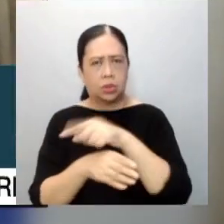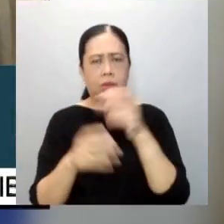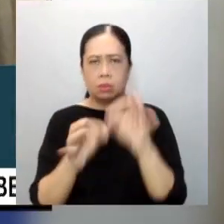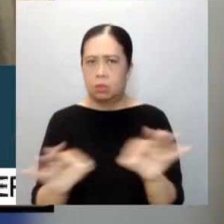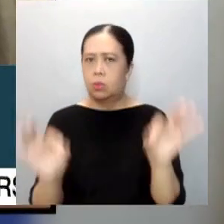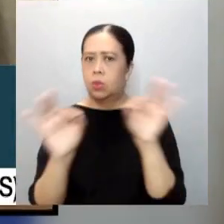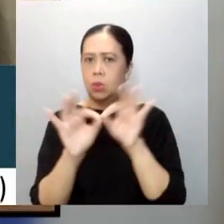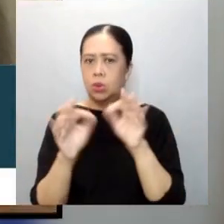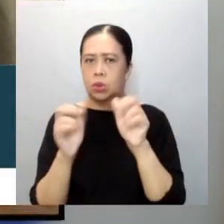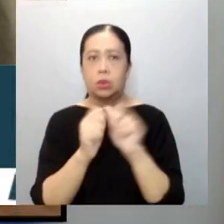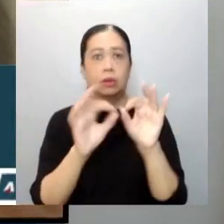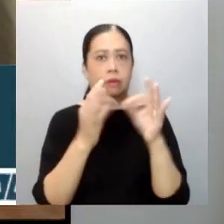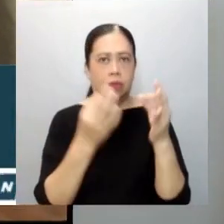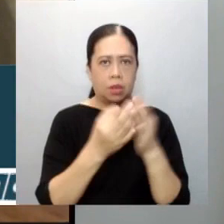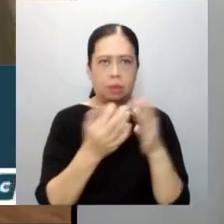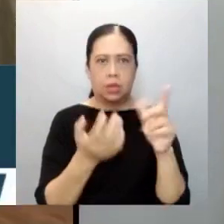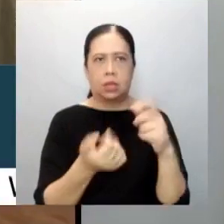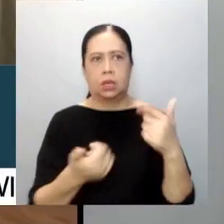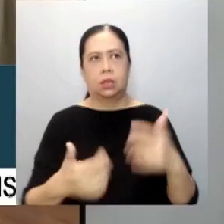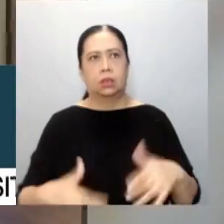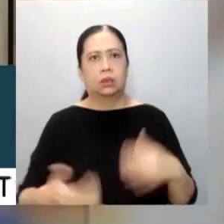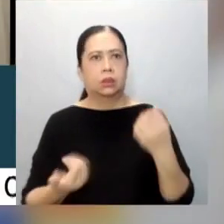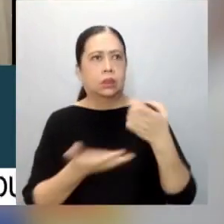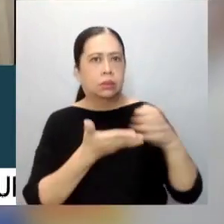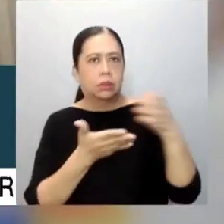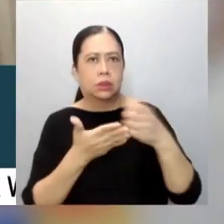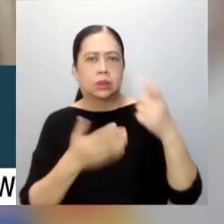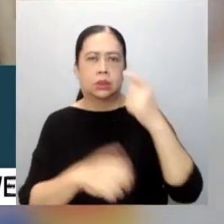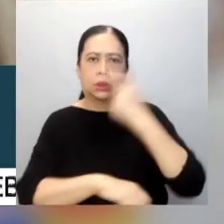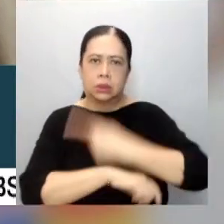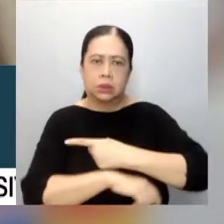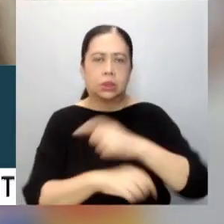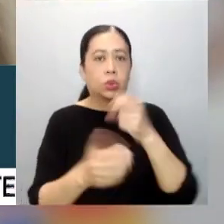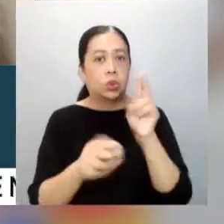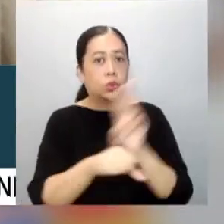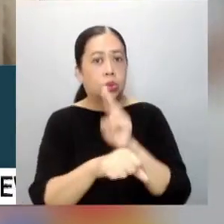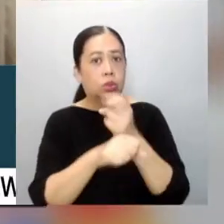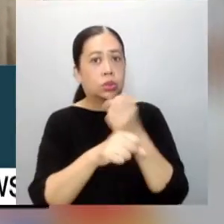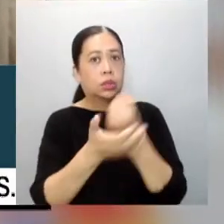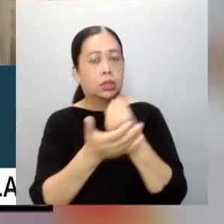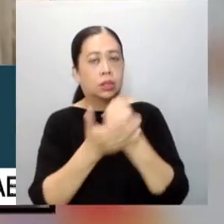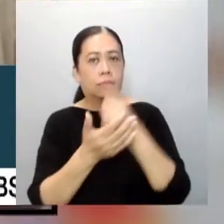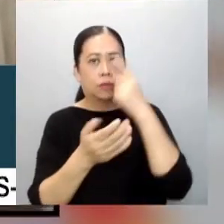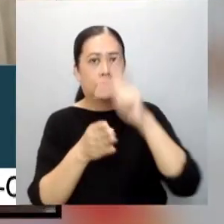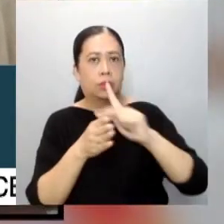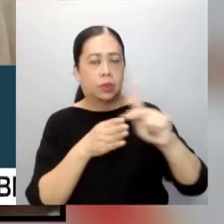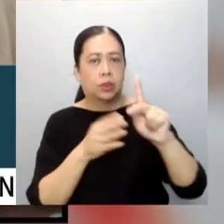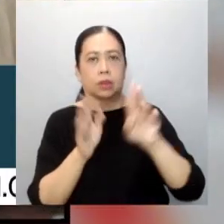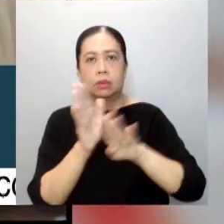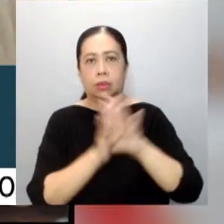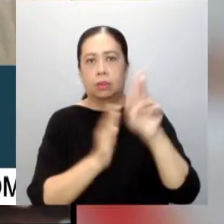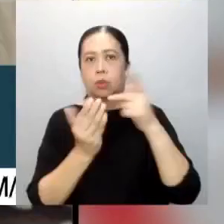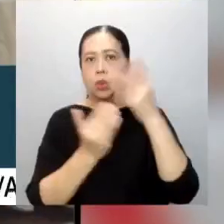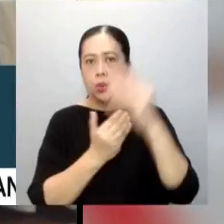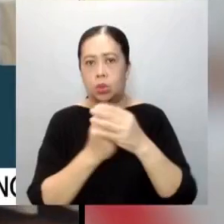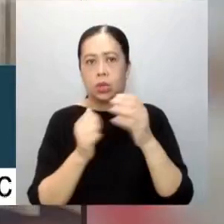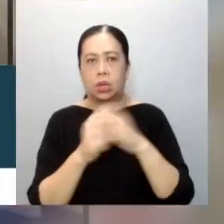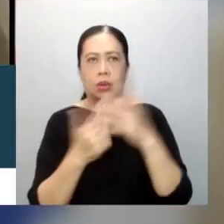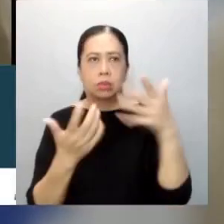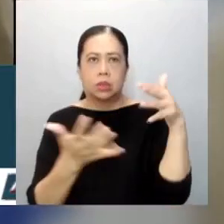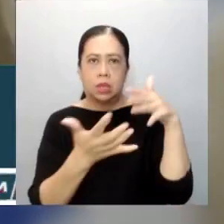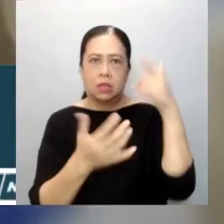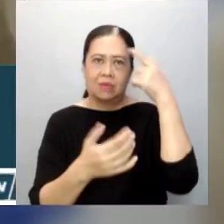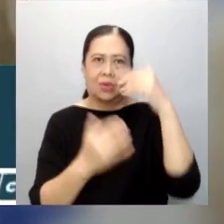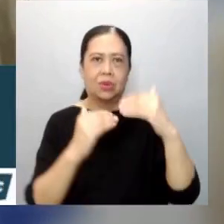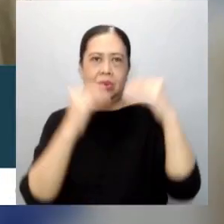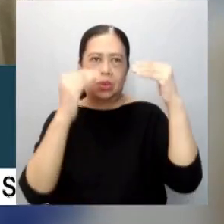the family living wage. Basilio said they will use the salary hike for their professional development programs and postgraduate studies along with